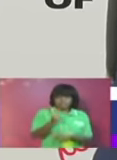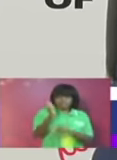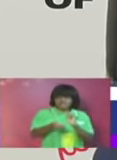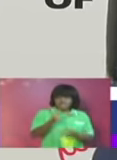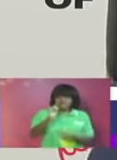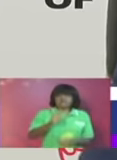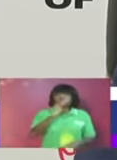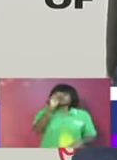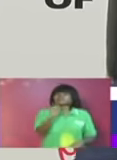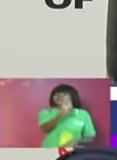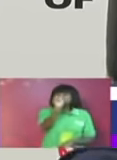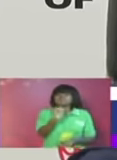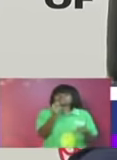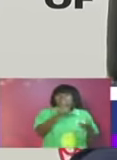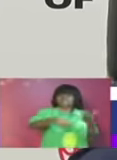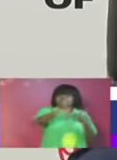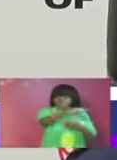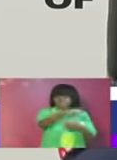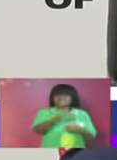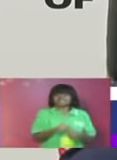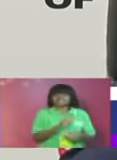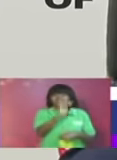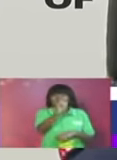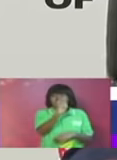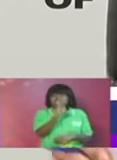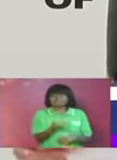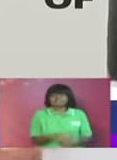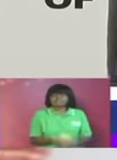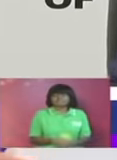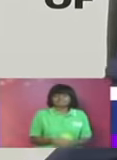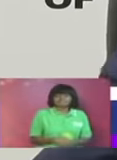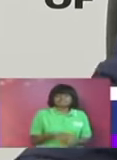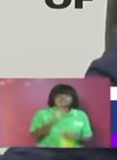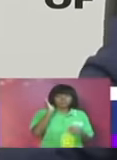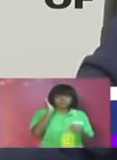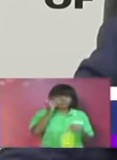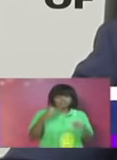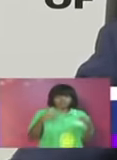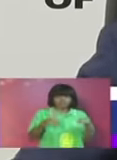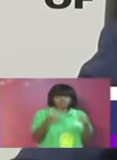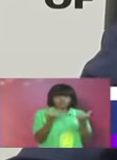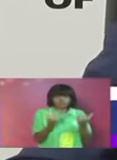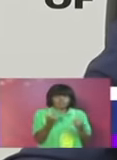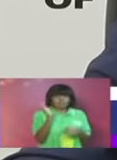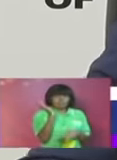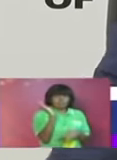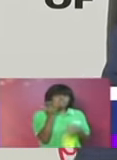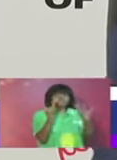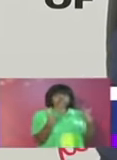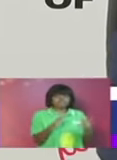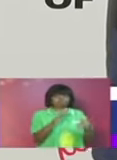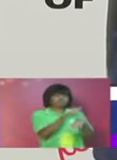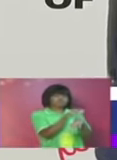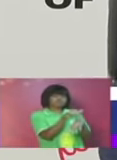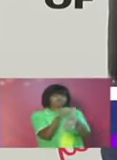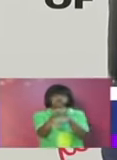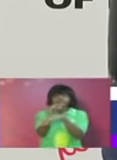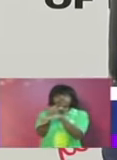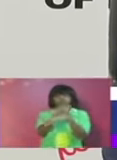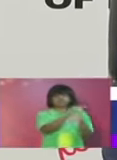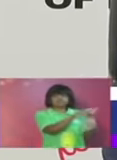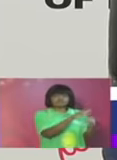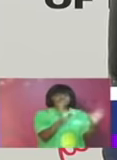Monday. Communications will go out right after this press conference. At these sites, the population